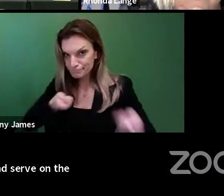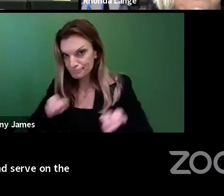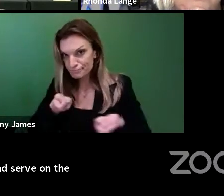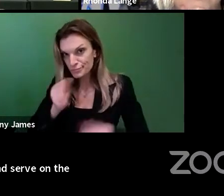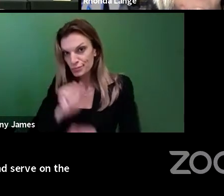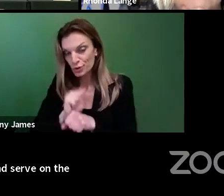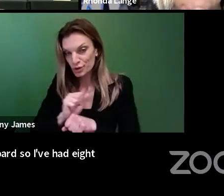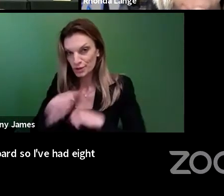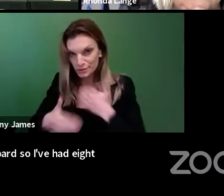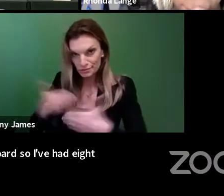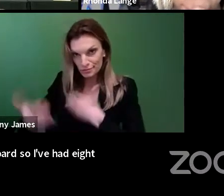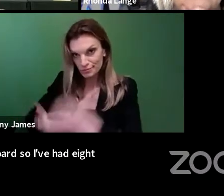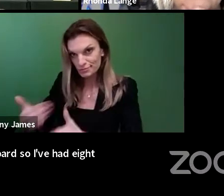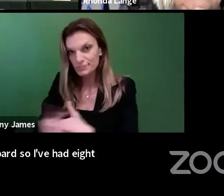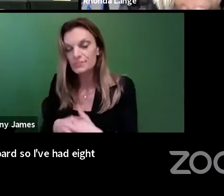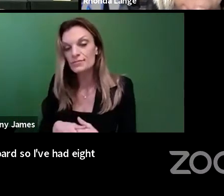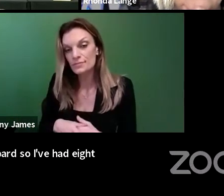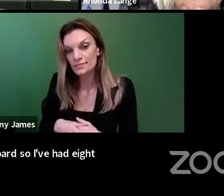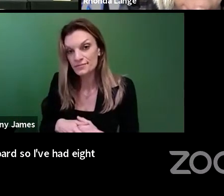local bodies.